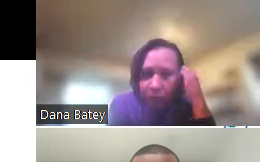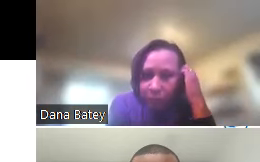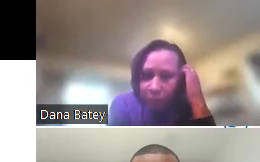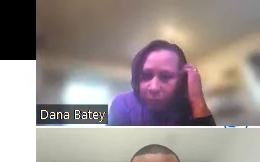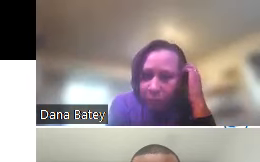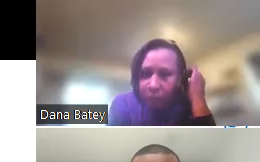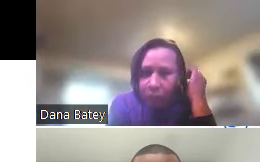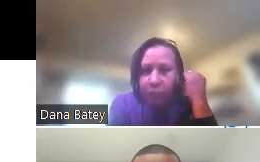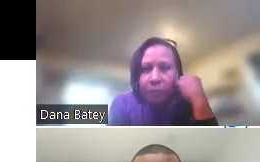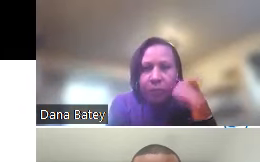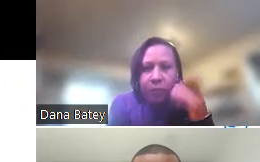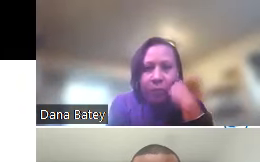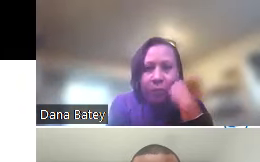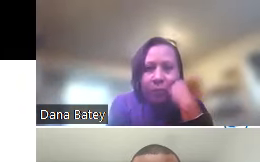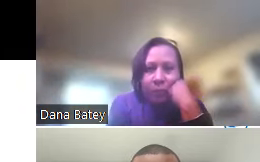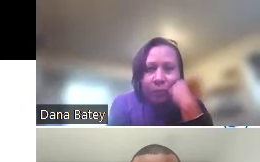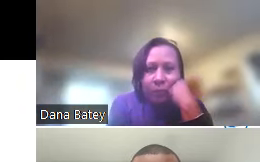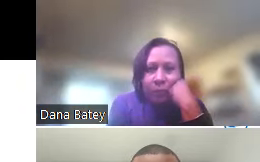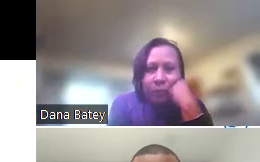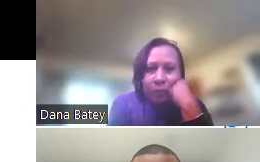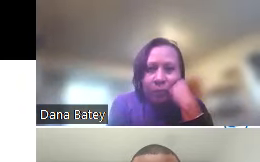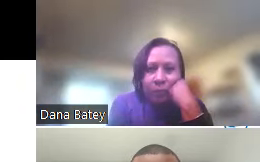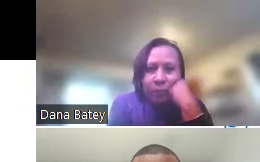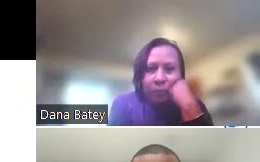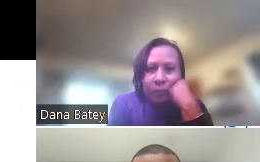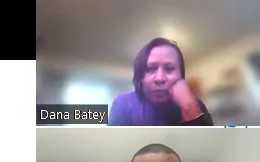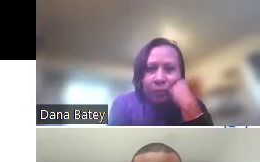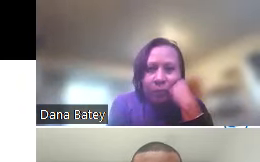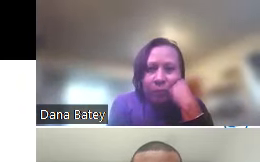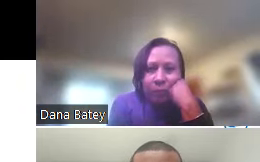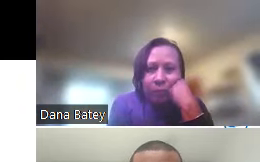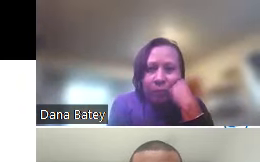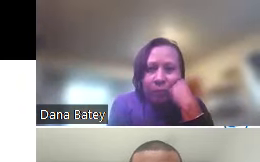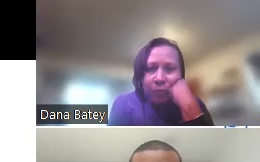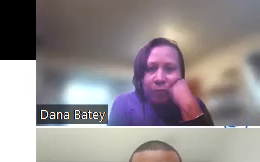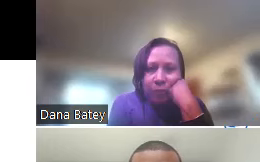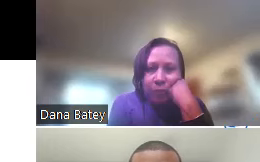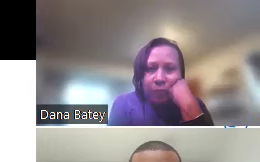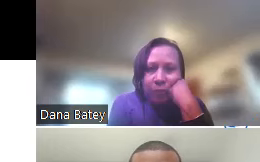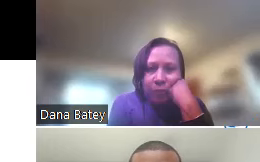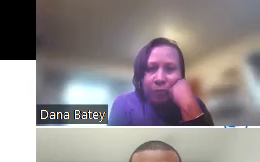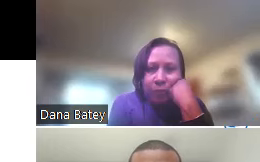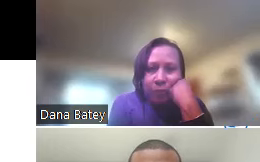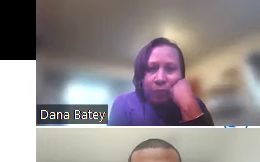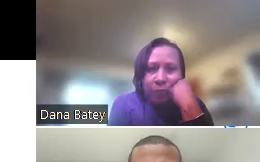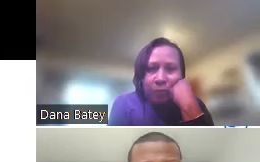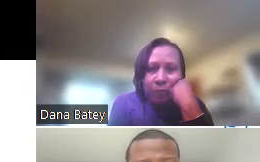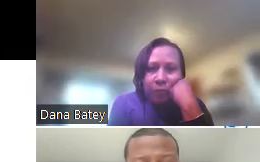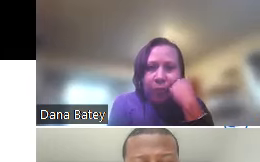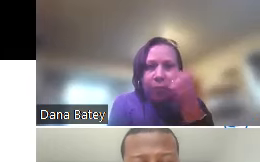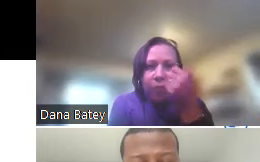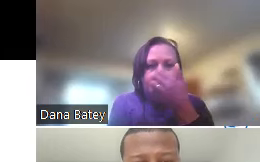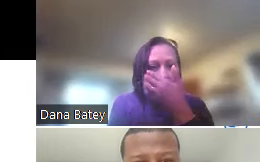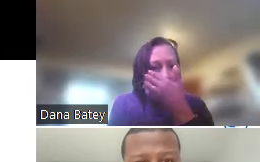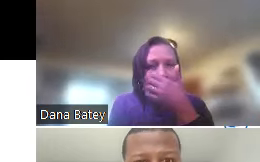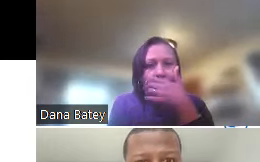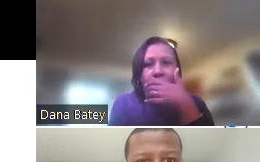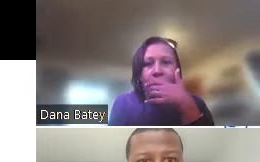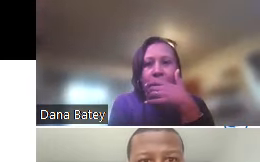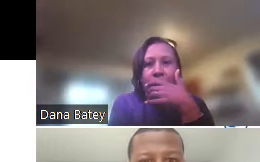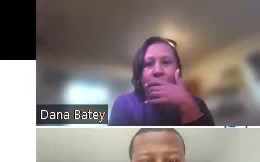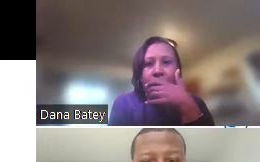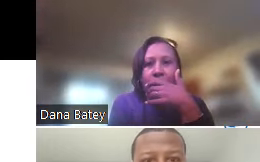feel comfortable to ask those kind of questions, even to say, what is your race or ethnicity? And so that kind of moves to the next